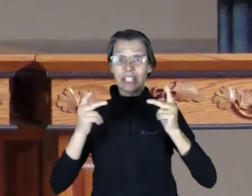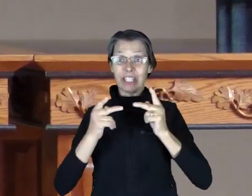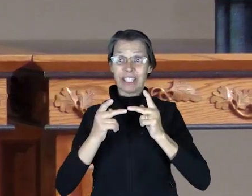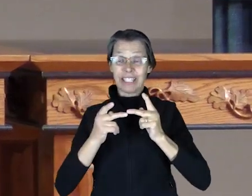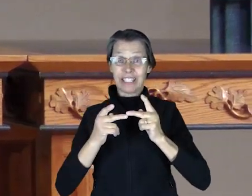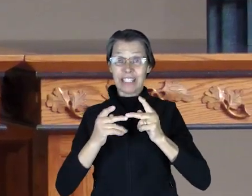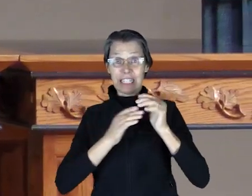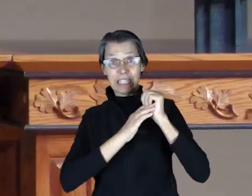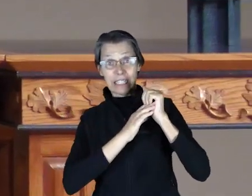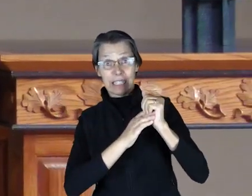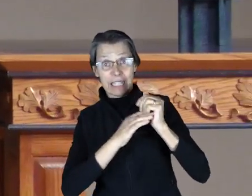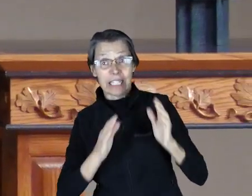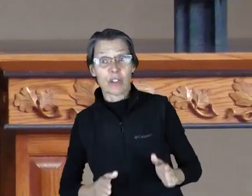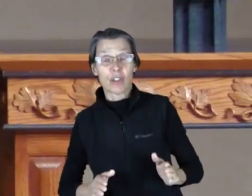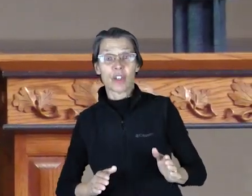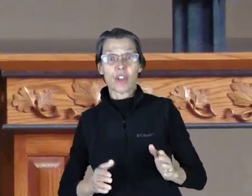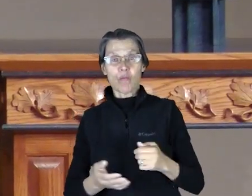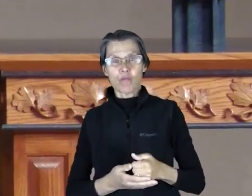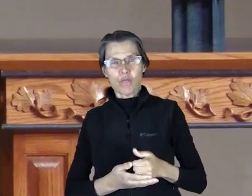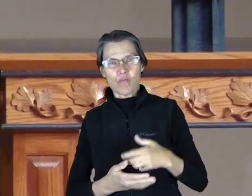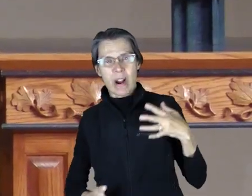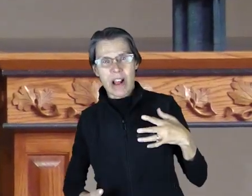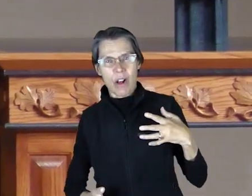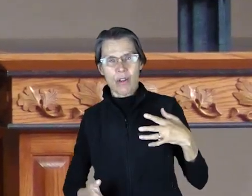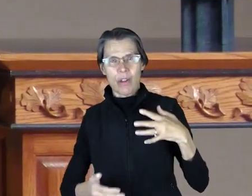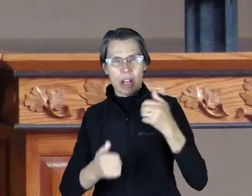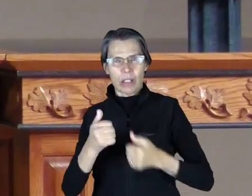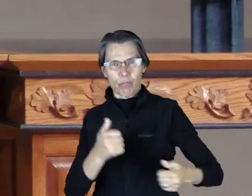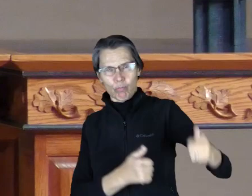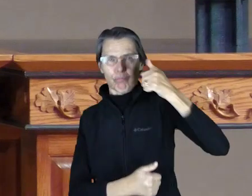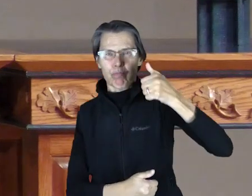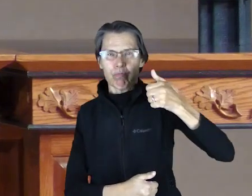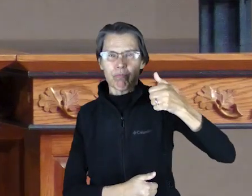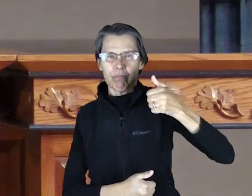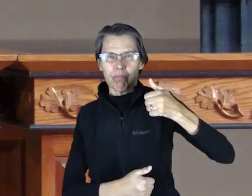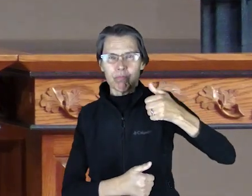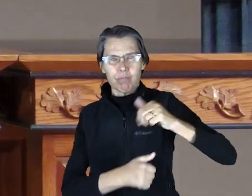of wealth, as an oppressive power.